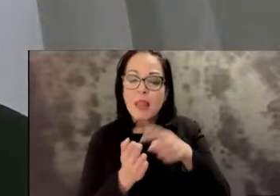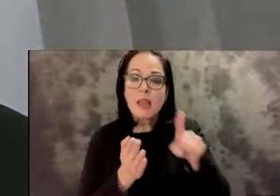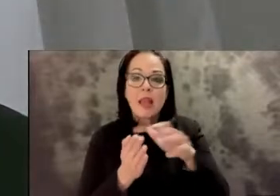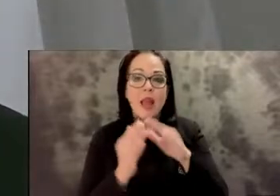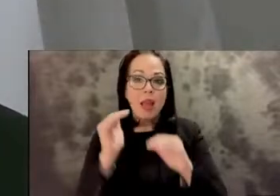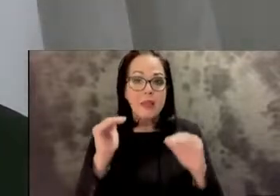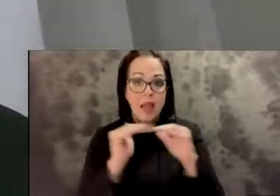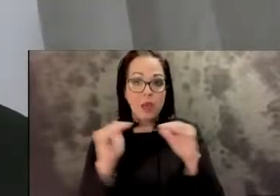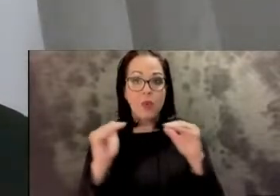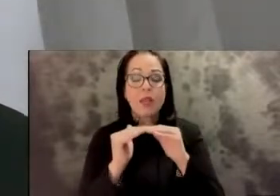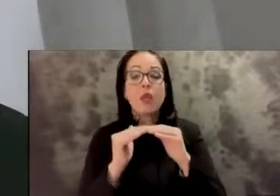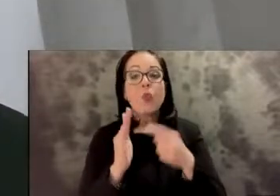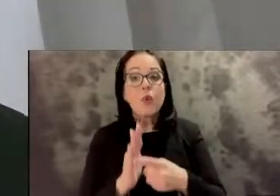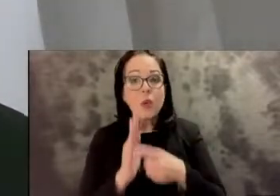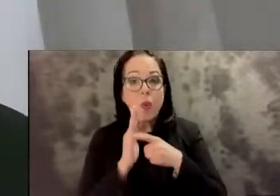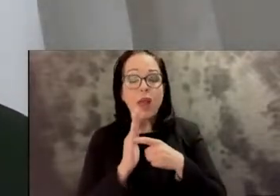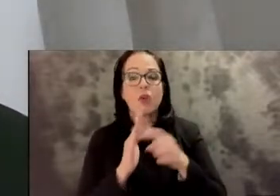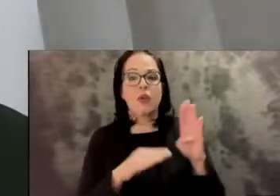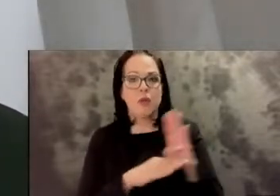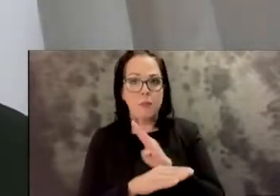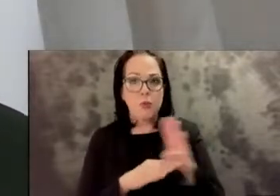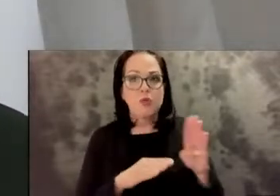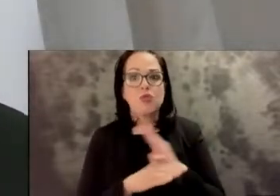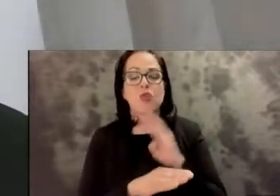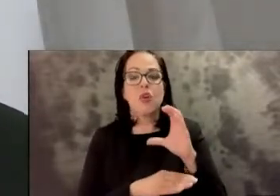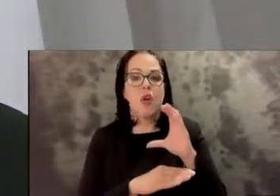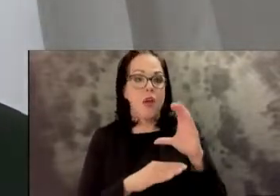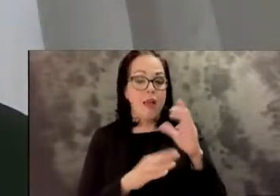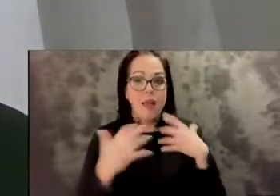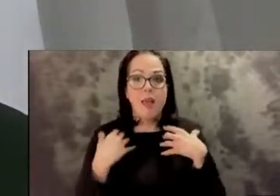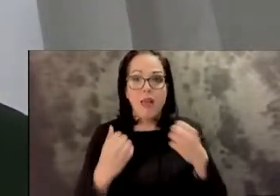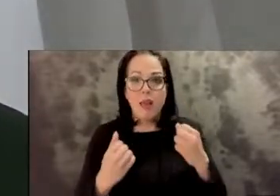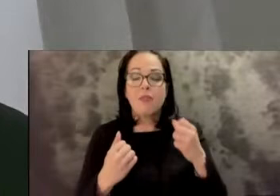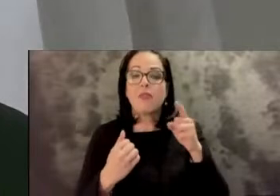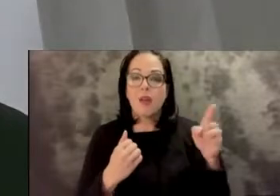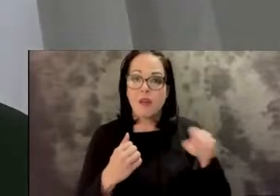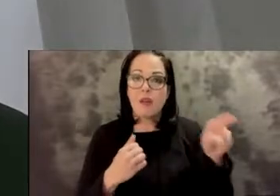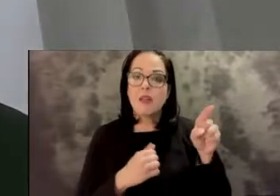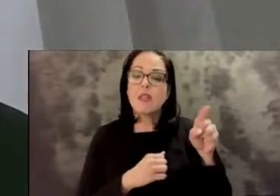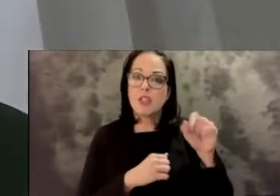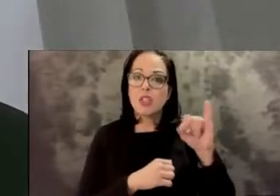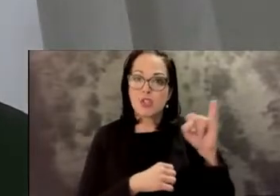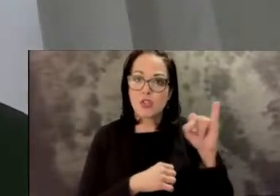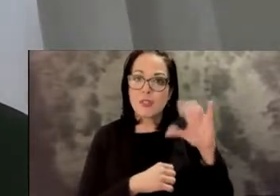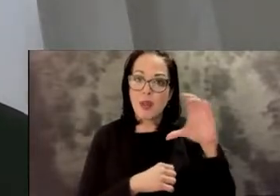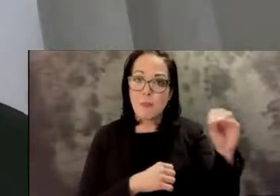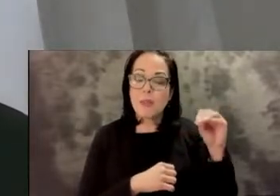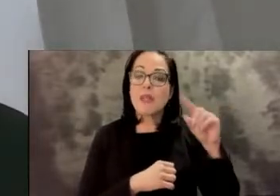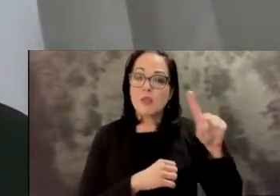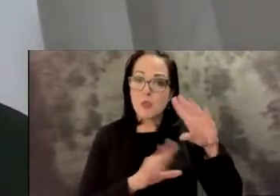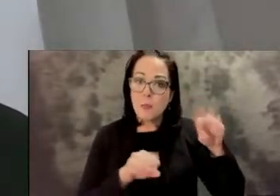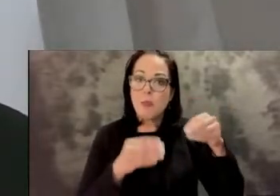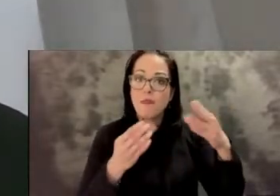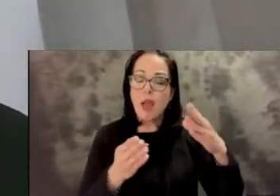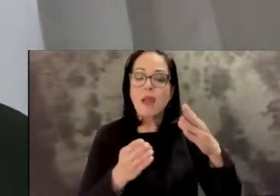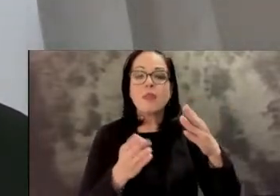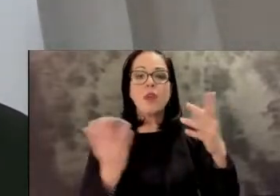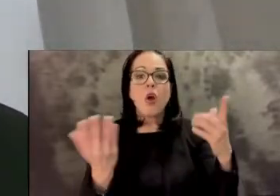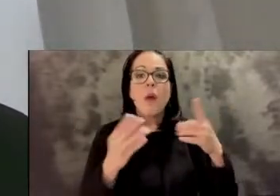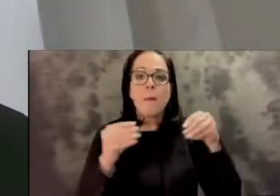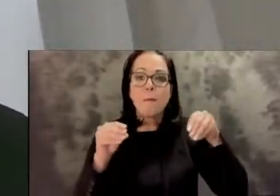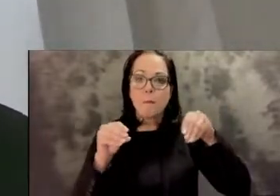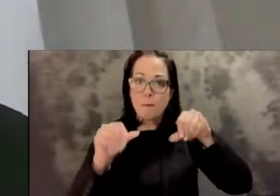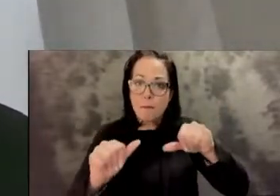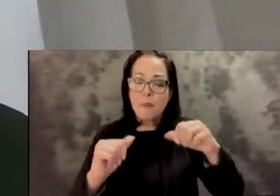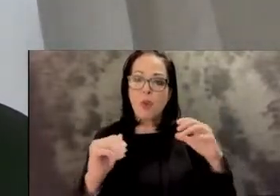health insurance companies to count the value of all copay assistance programs towards patient cost-sharing